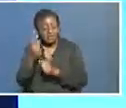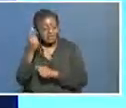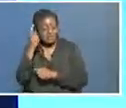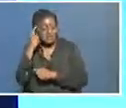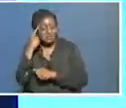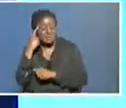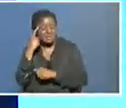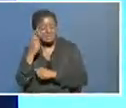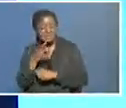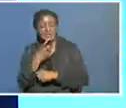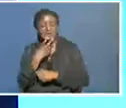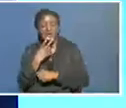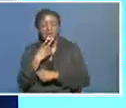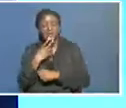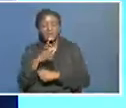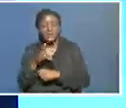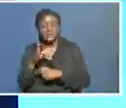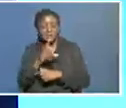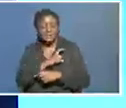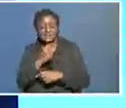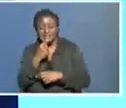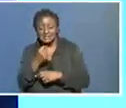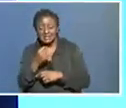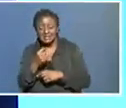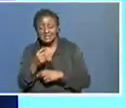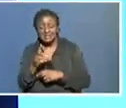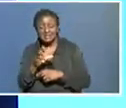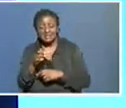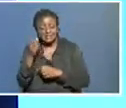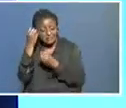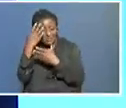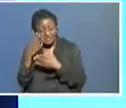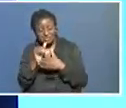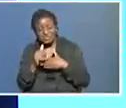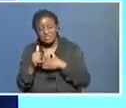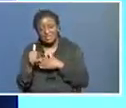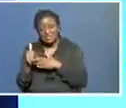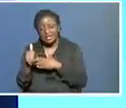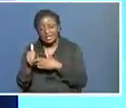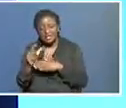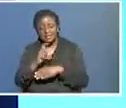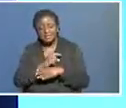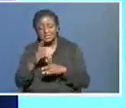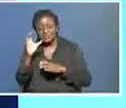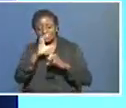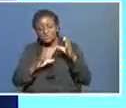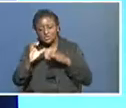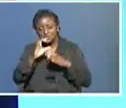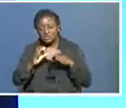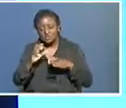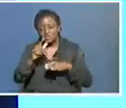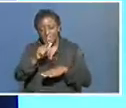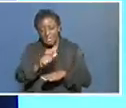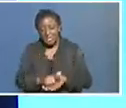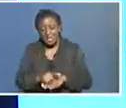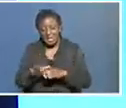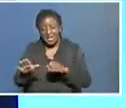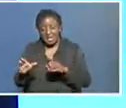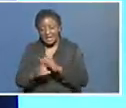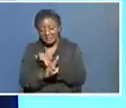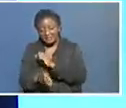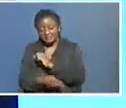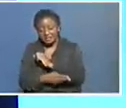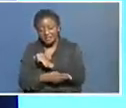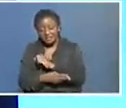marijuana. Police sharing that intelligence-led officers searched a public landfill in Gregorytown after 5 Wednesday morning and found the